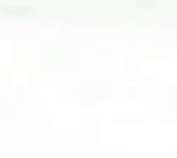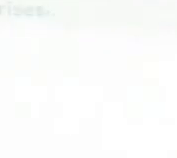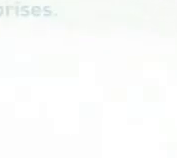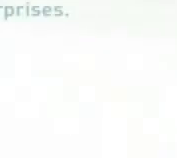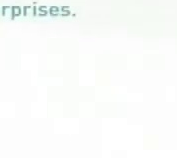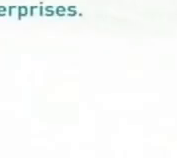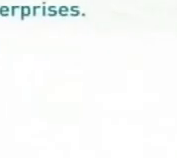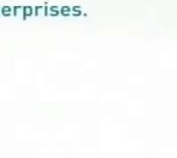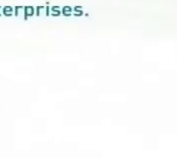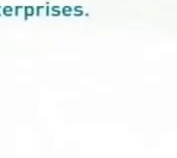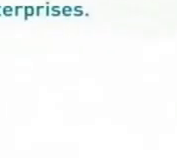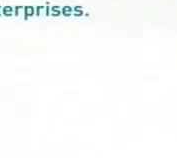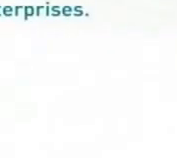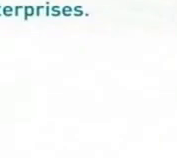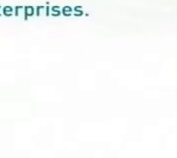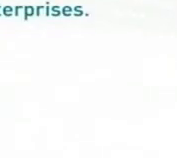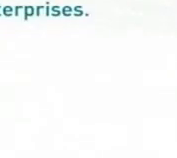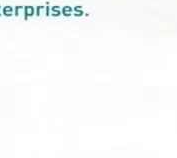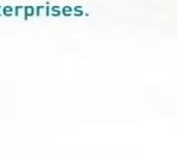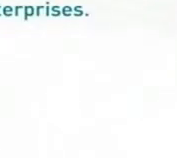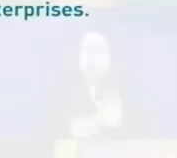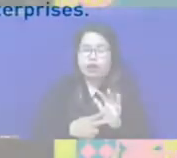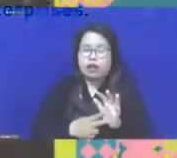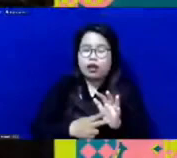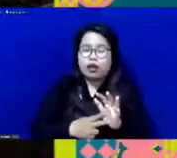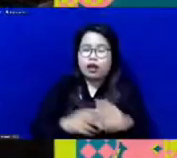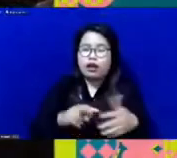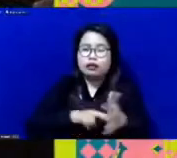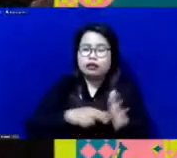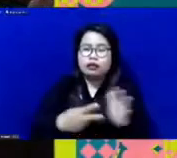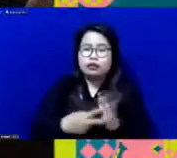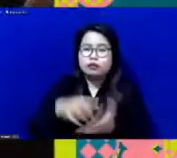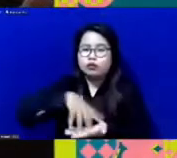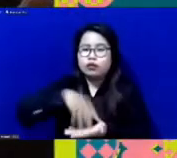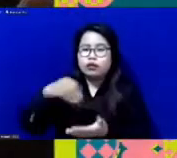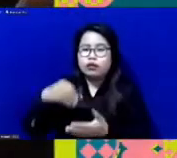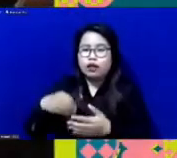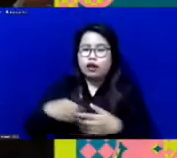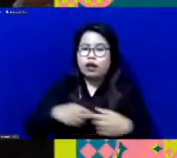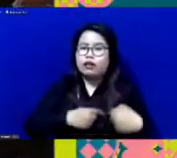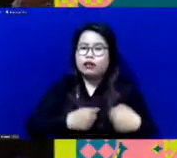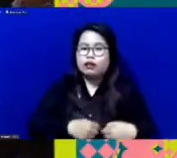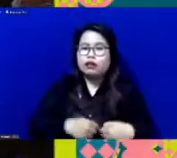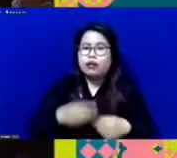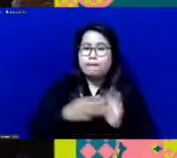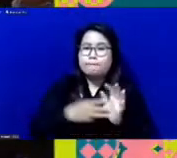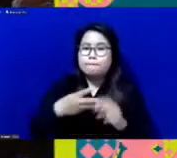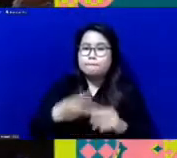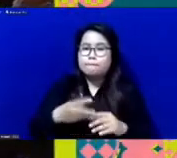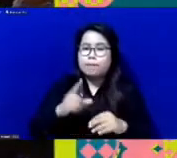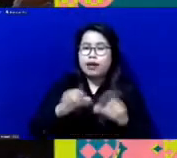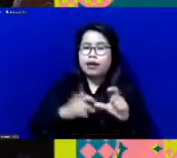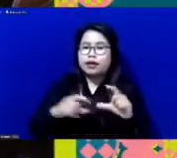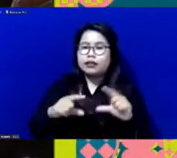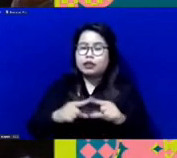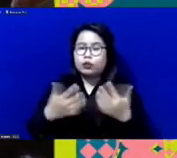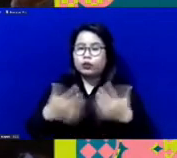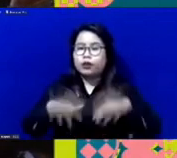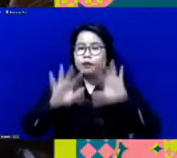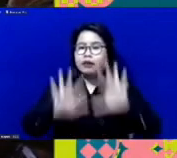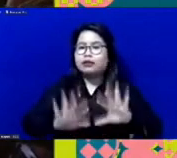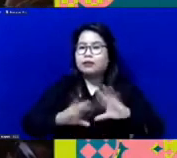heart. And Marissa, you're doing a fantastic job. Thank you. Welcome, welcome, welcome. This is